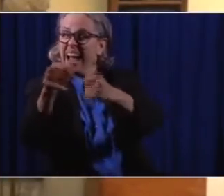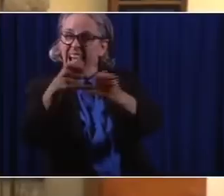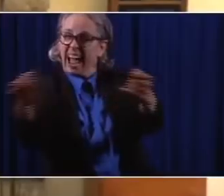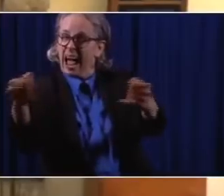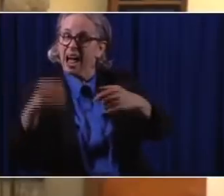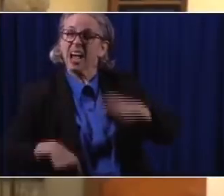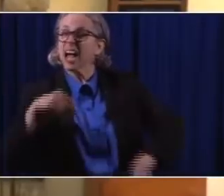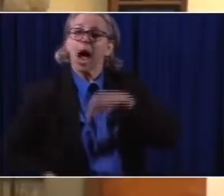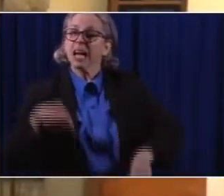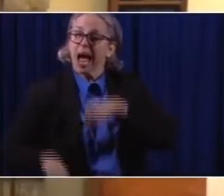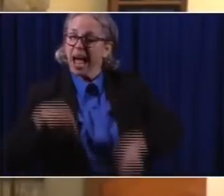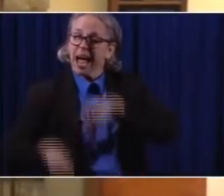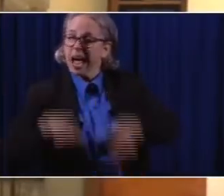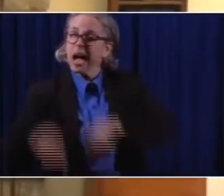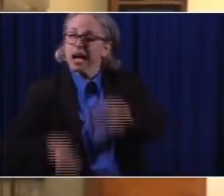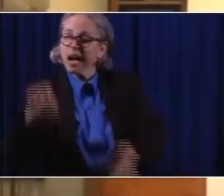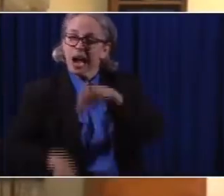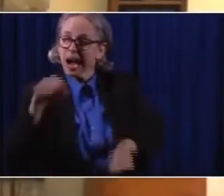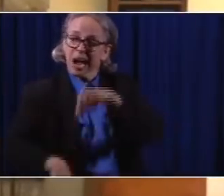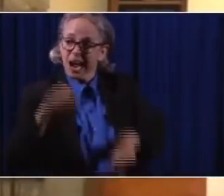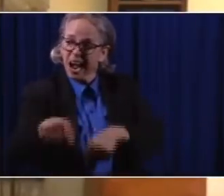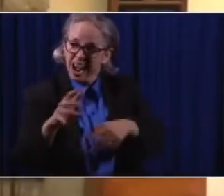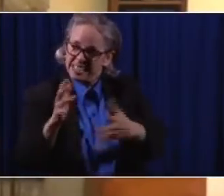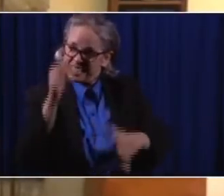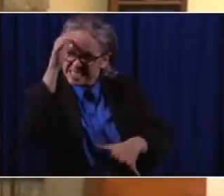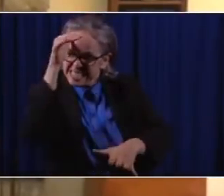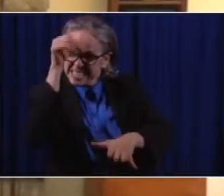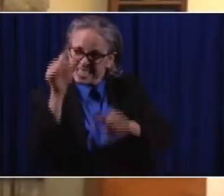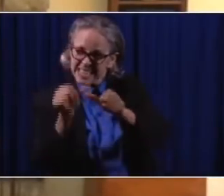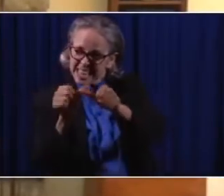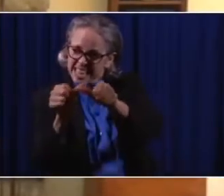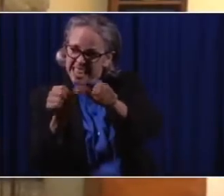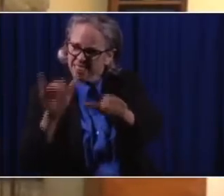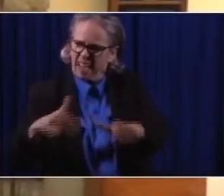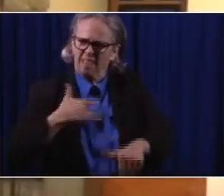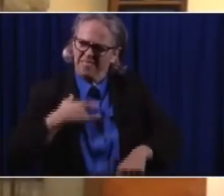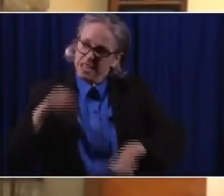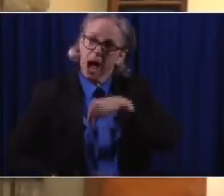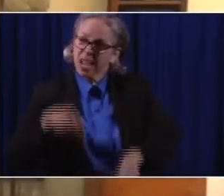the opportunity to make it, and to be able to celebrate.